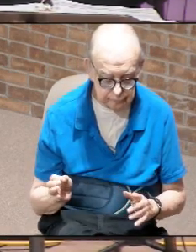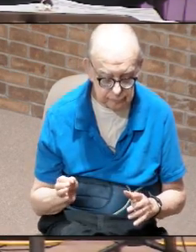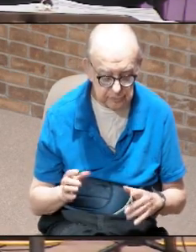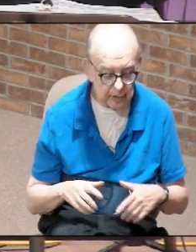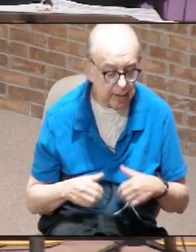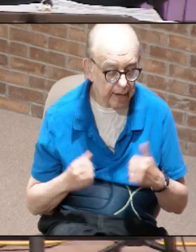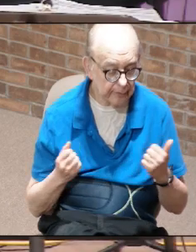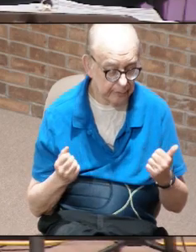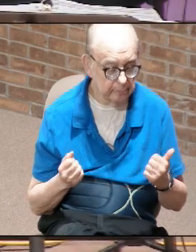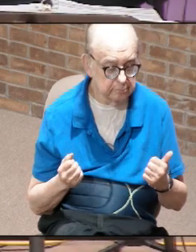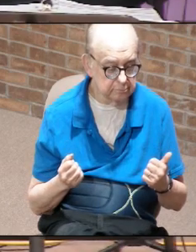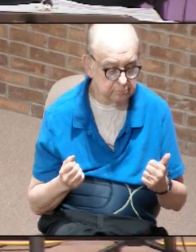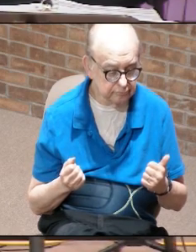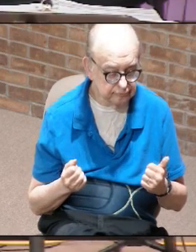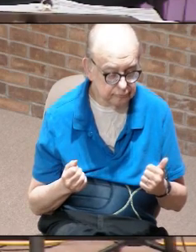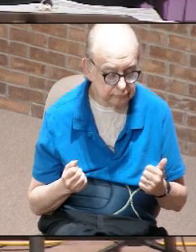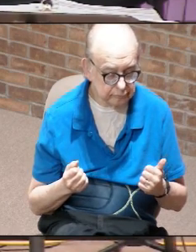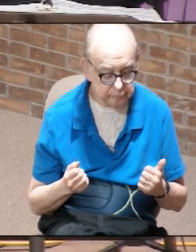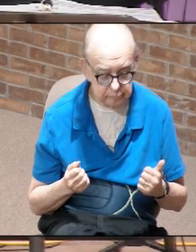life.